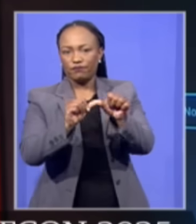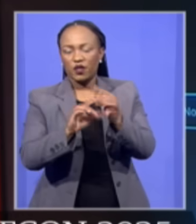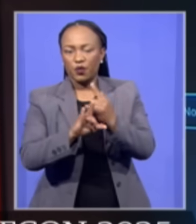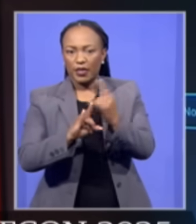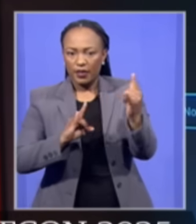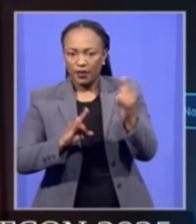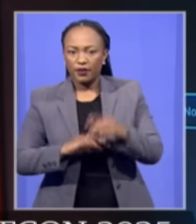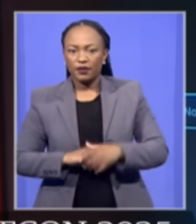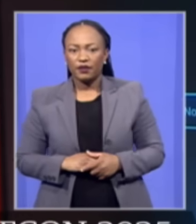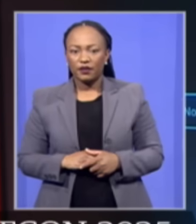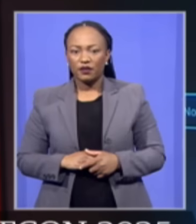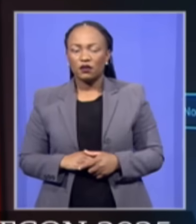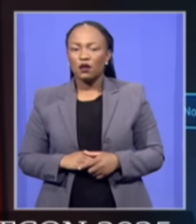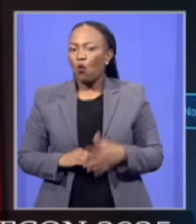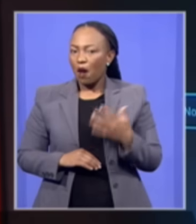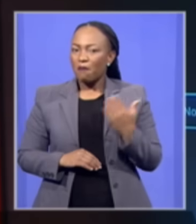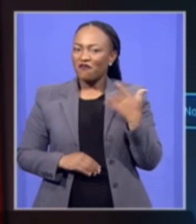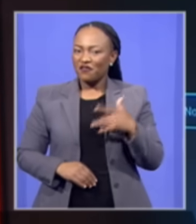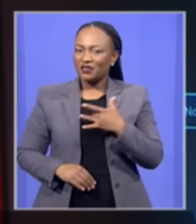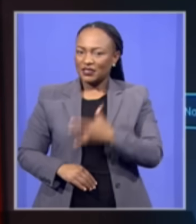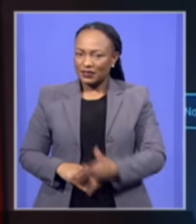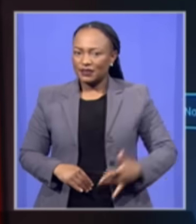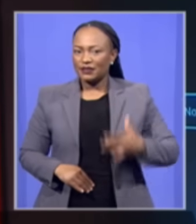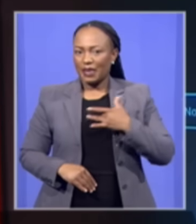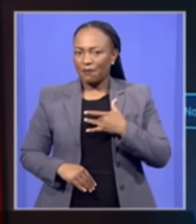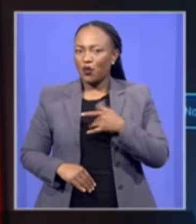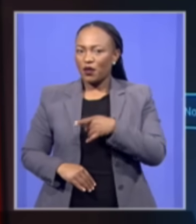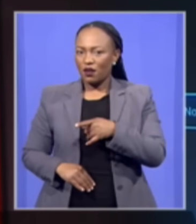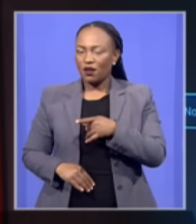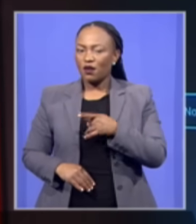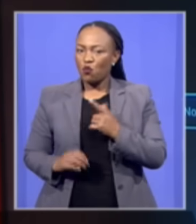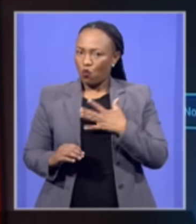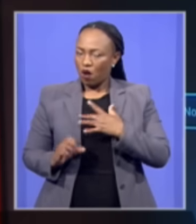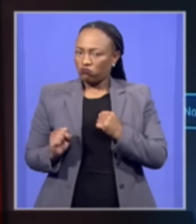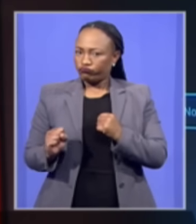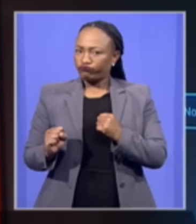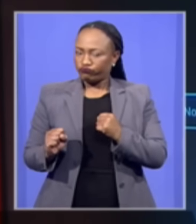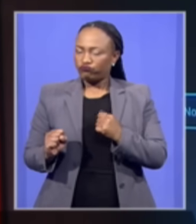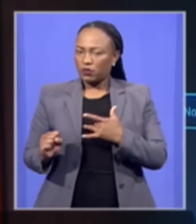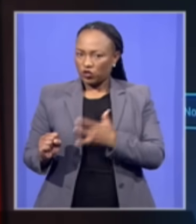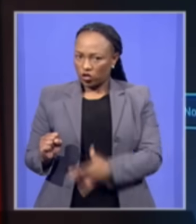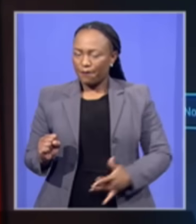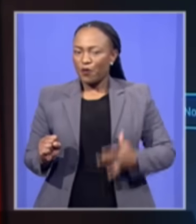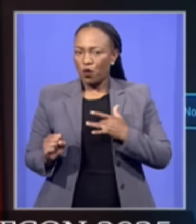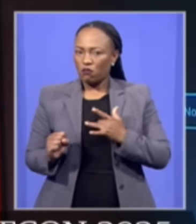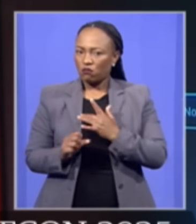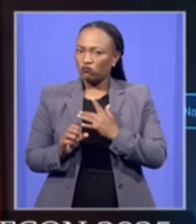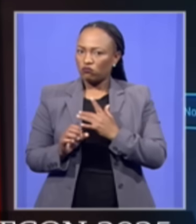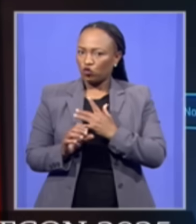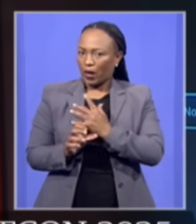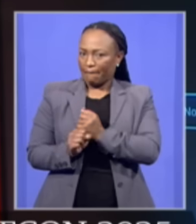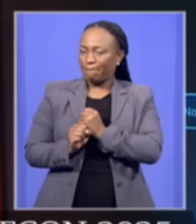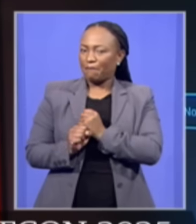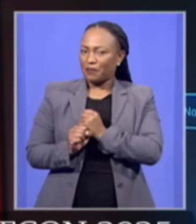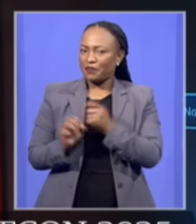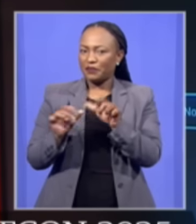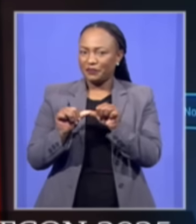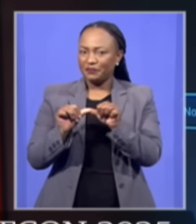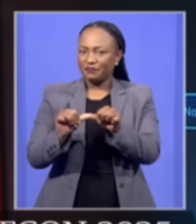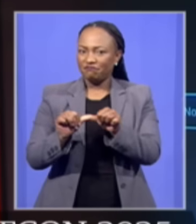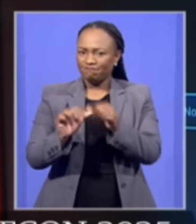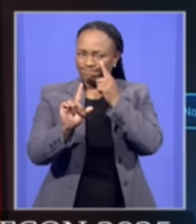cause that we are defending champions and we want to retain our title. I think that's the sole